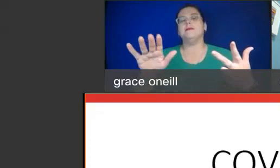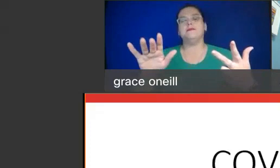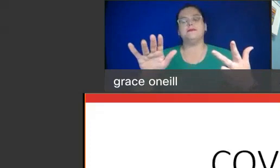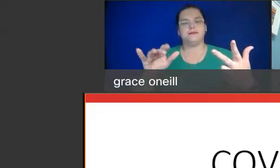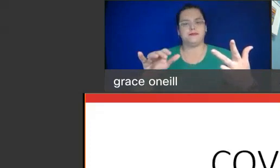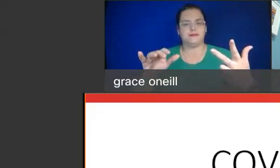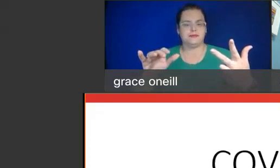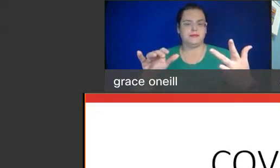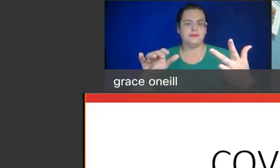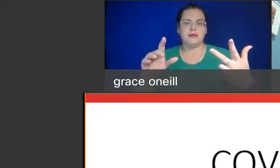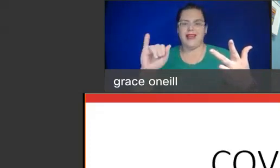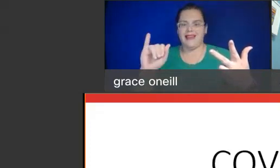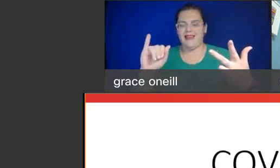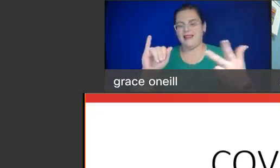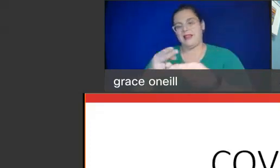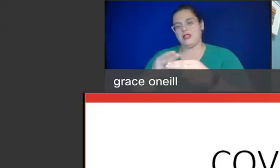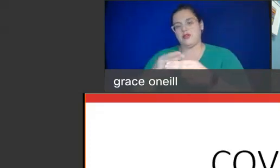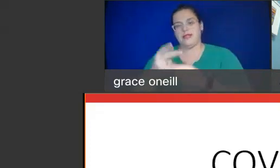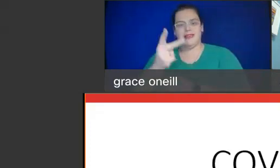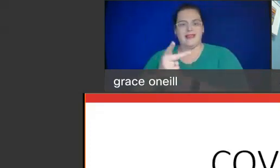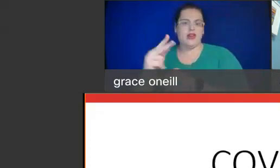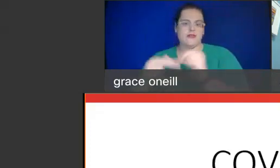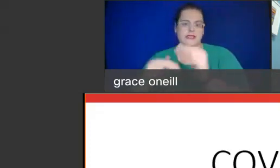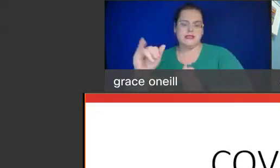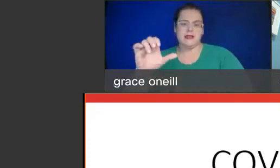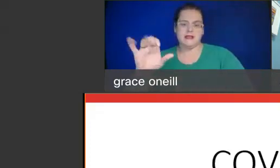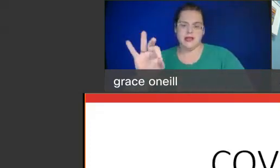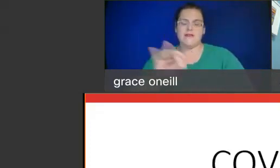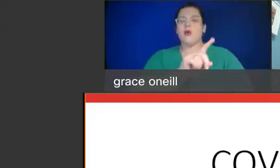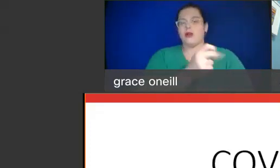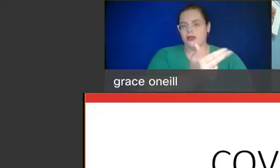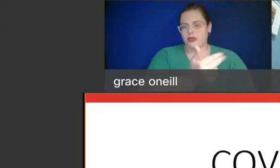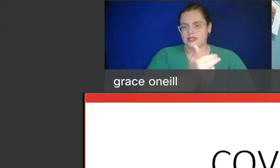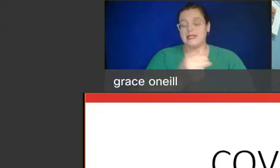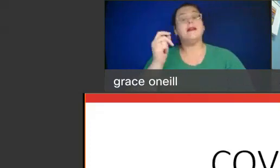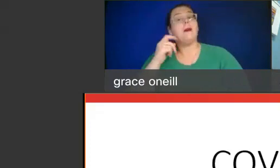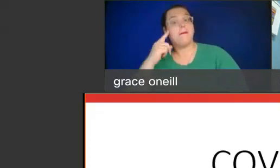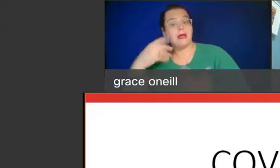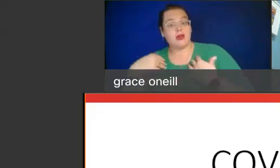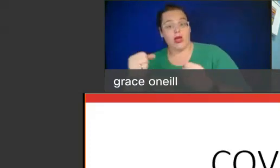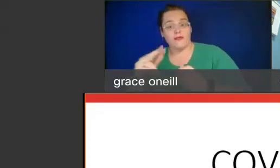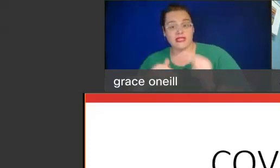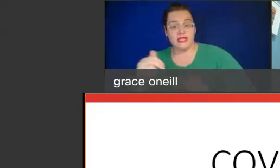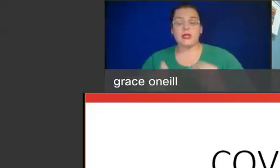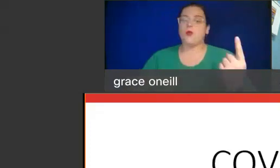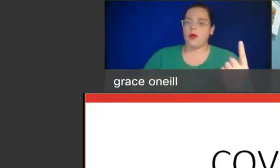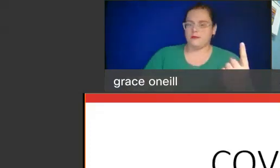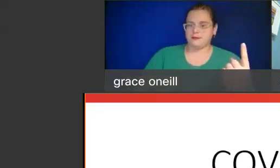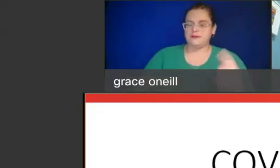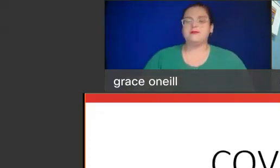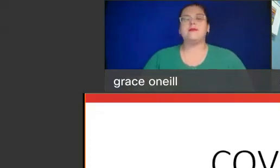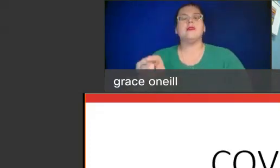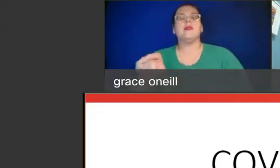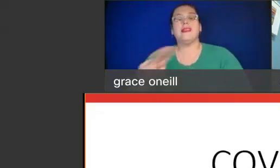121 people in intermediate care facilities, 1 person in a mental health facility, 108 people